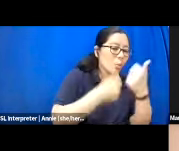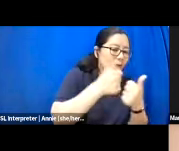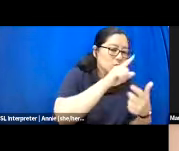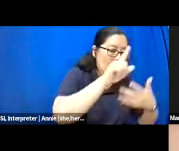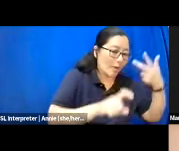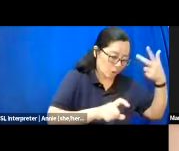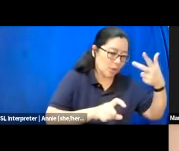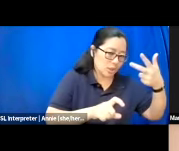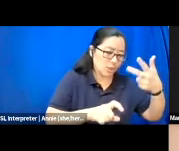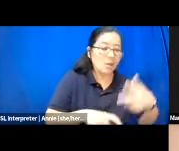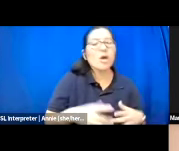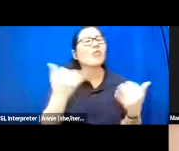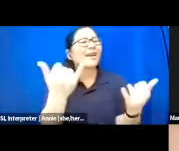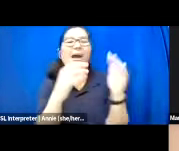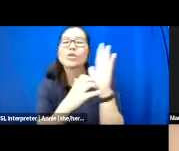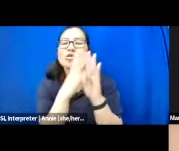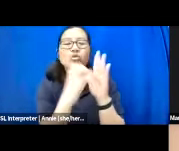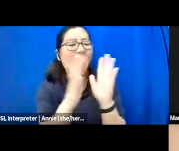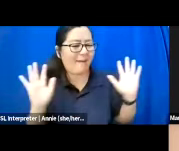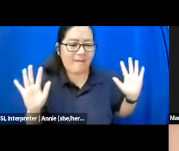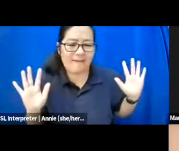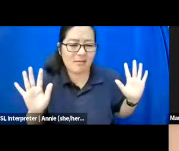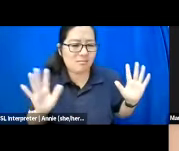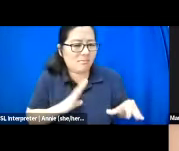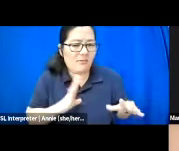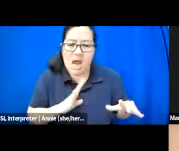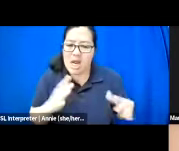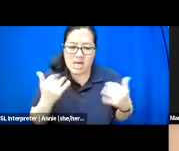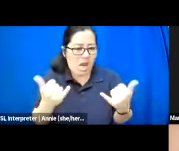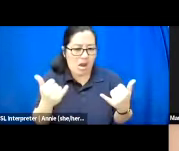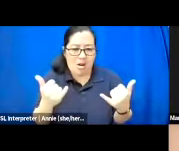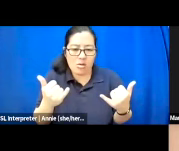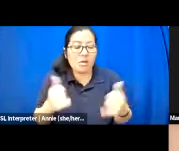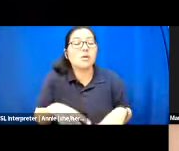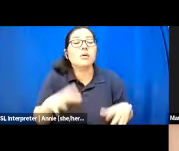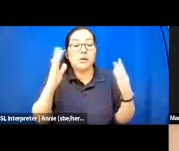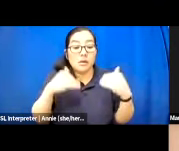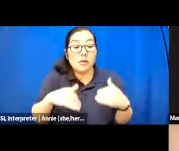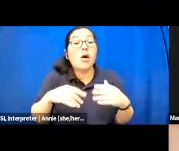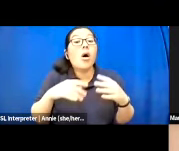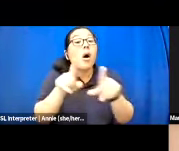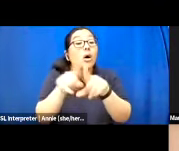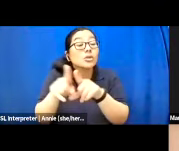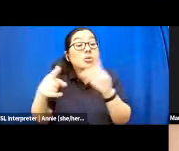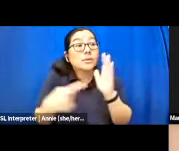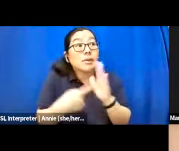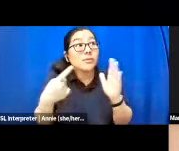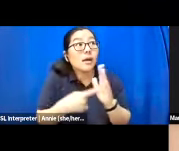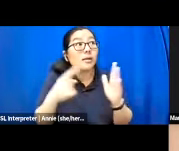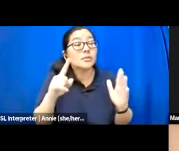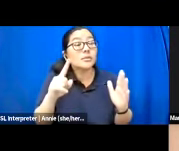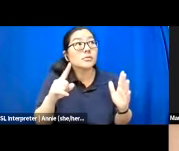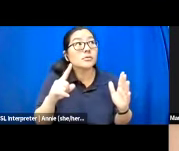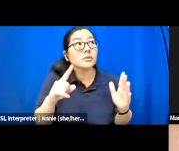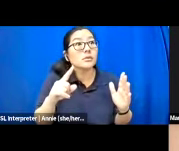for now, so that it's really good looking for a lot of you guys. Oh, and then sometimes to make when we